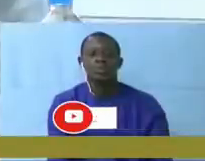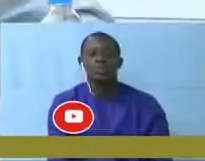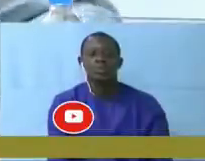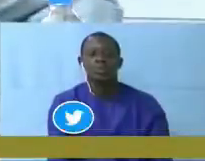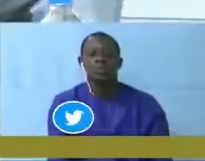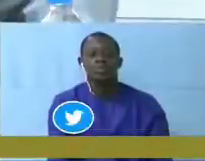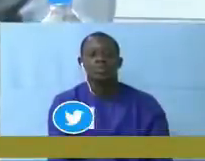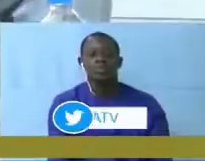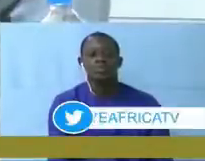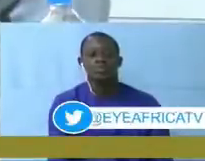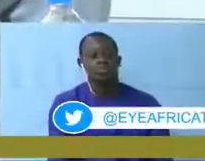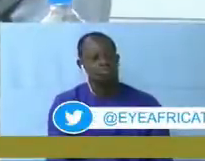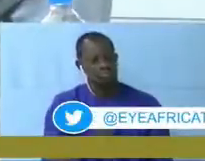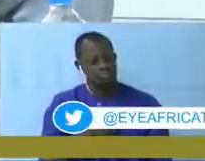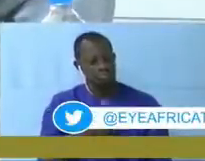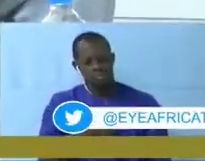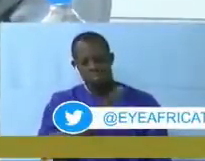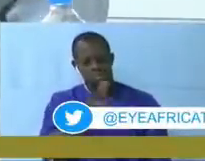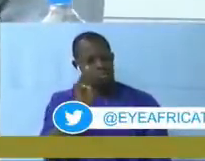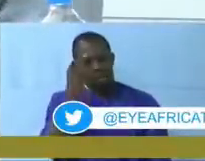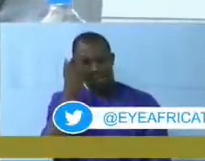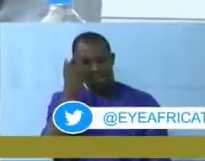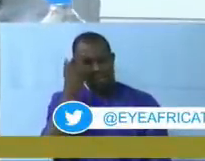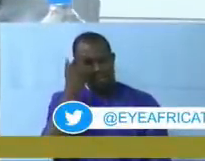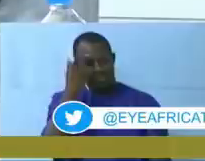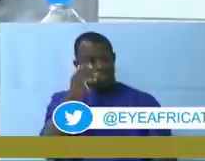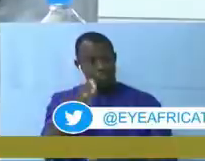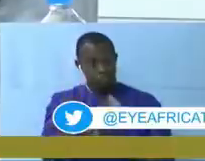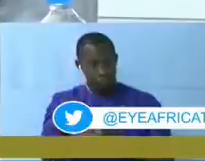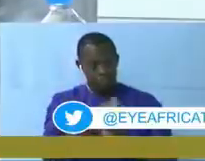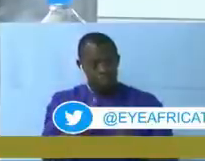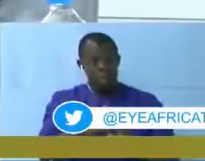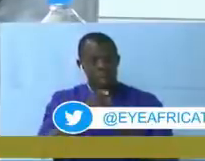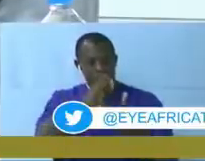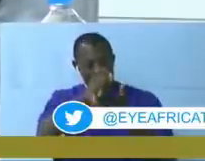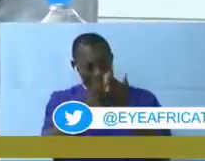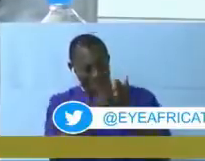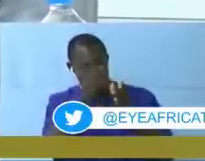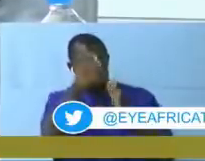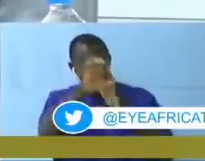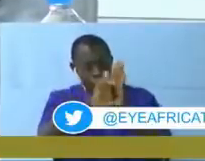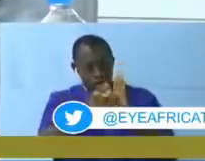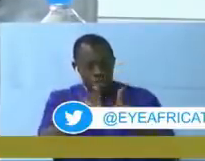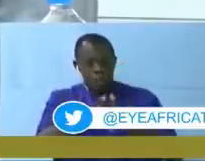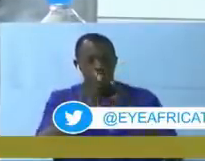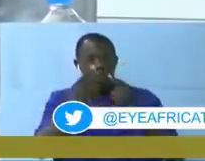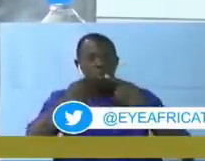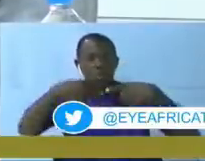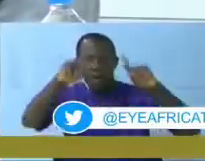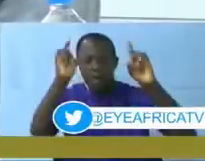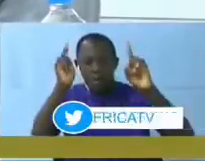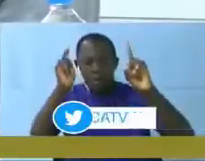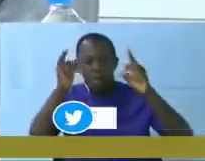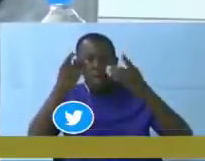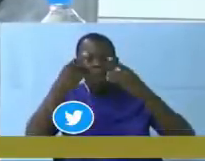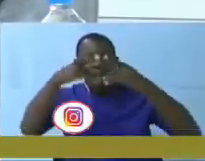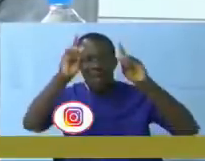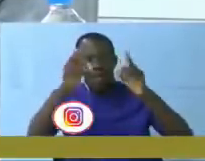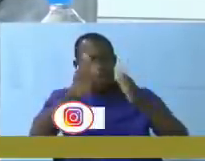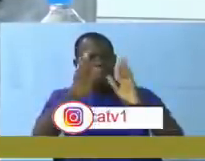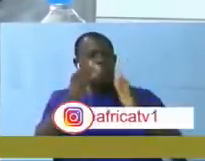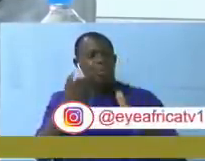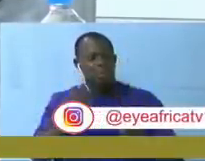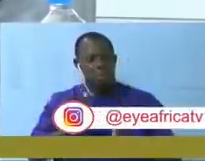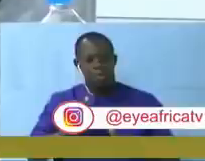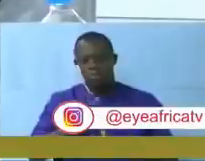don't think there was a publication of the draft. I think the lead counsel here is in a better position to guide the commission on that. But I'm